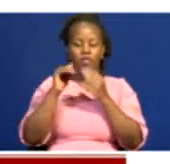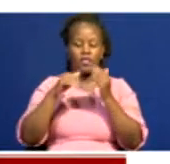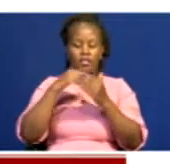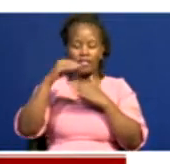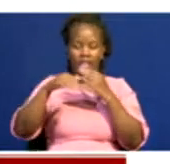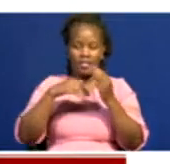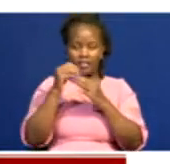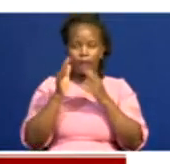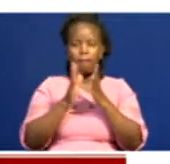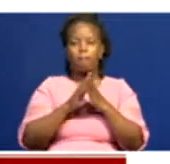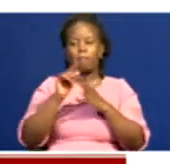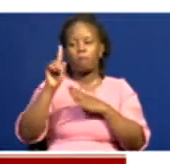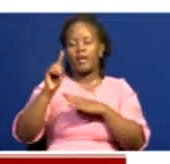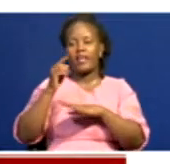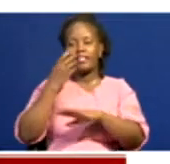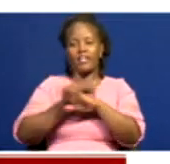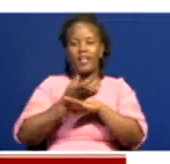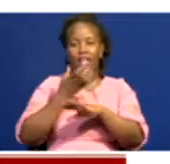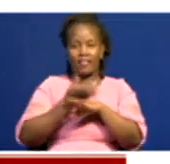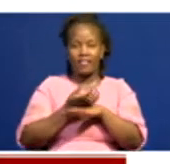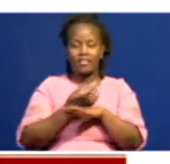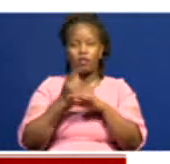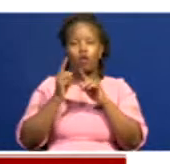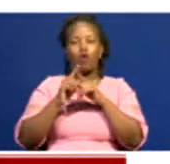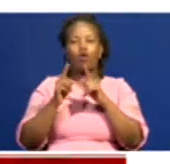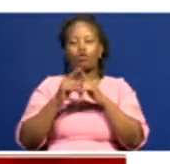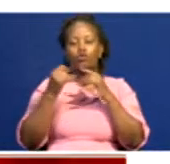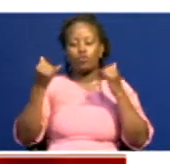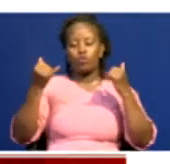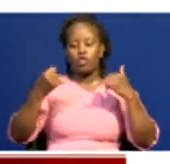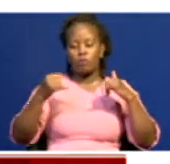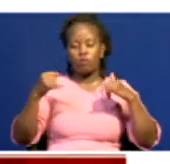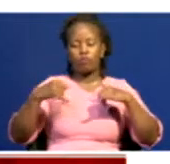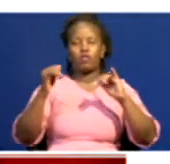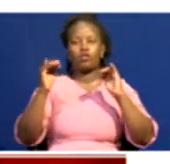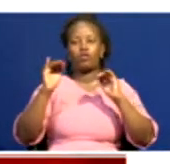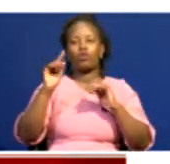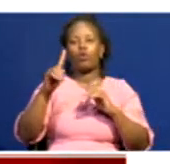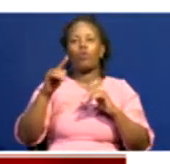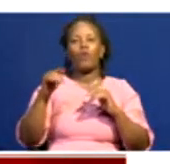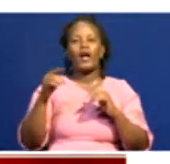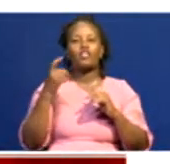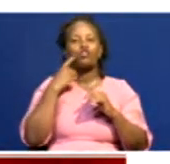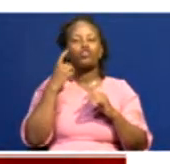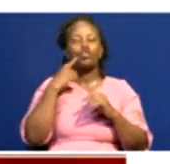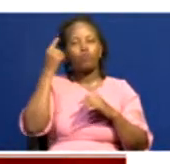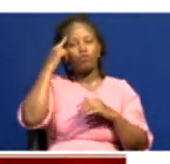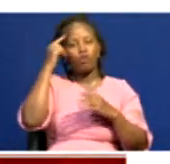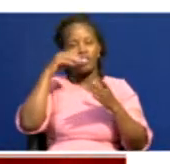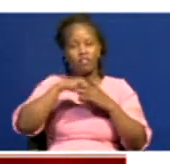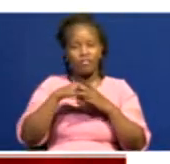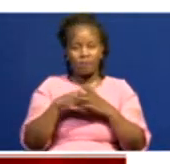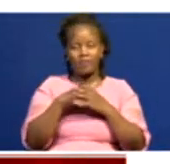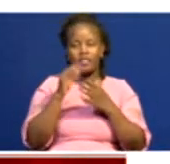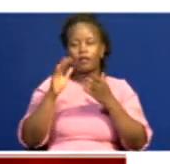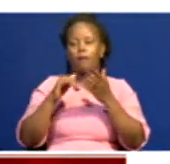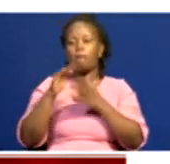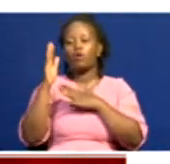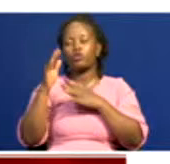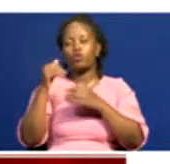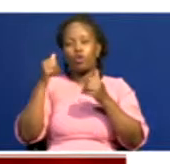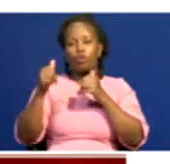well as implementation of the one-stop investment center, local and export warehouses, and warehouse